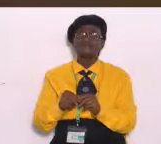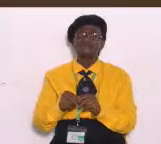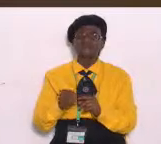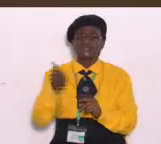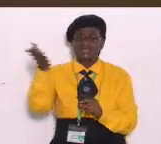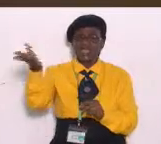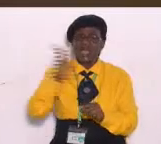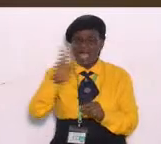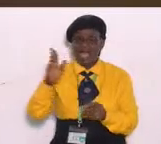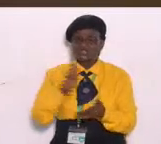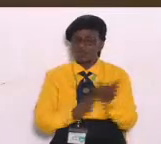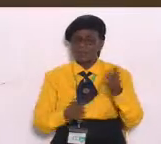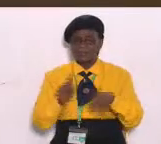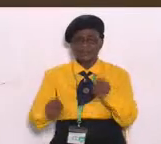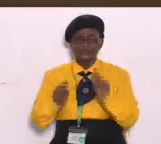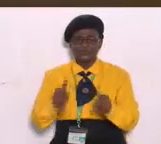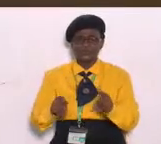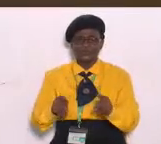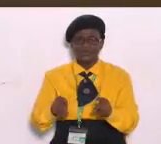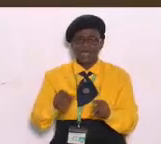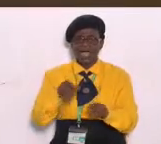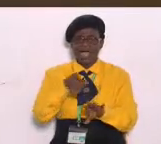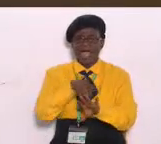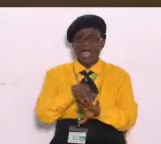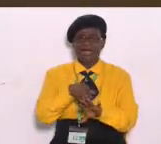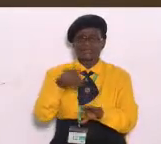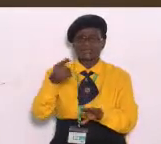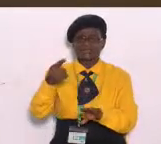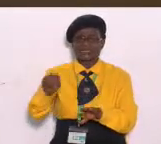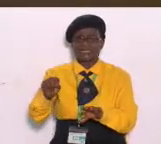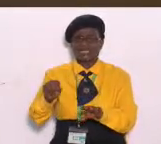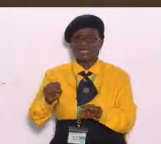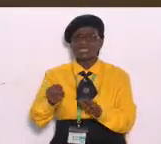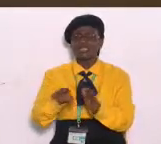There are some people at the dock, at the wharf,